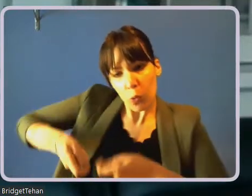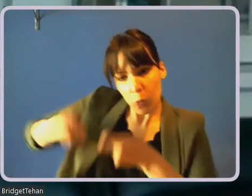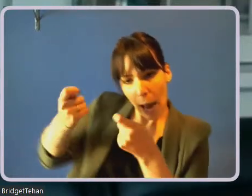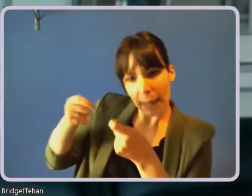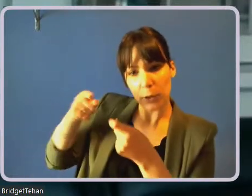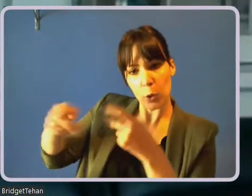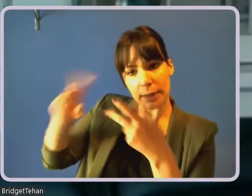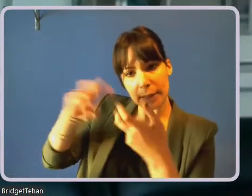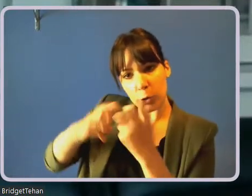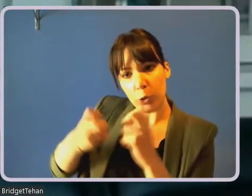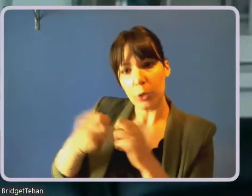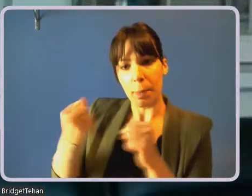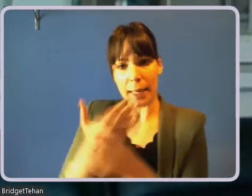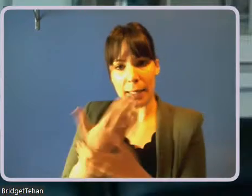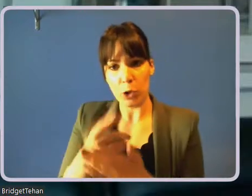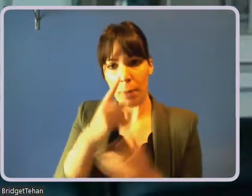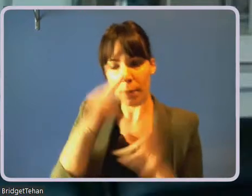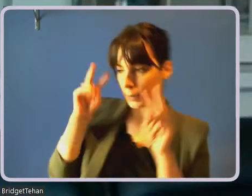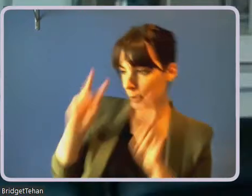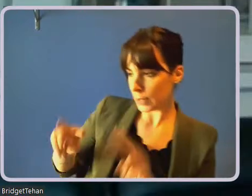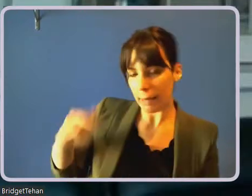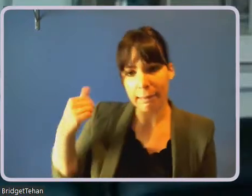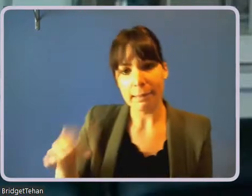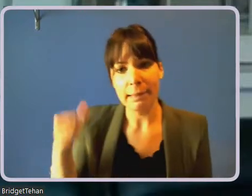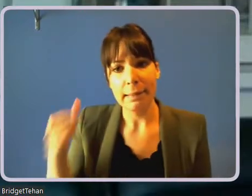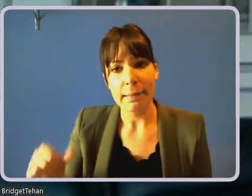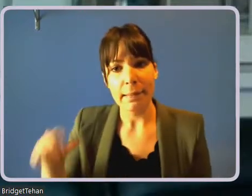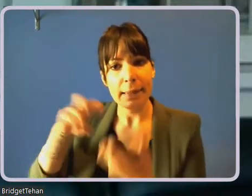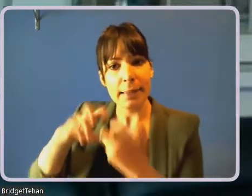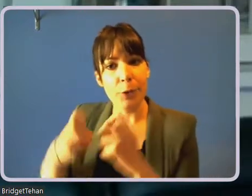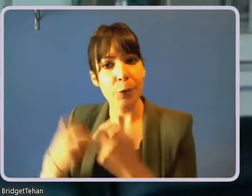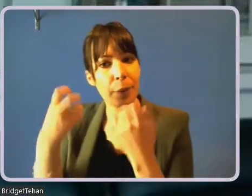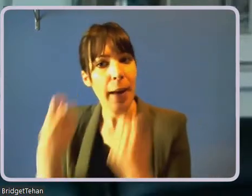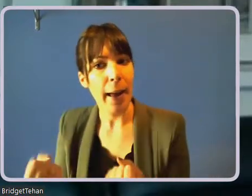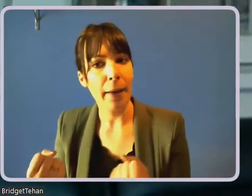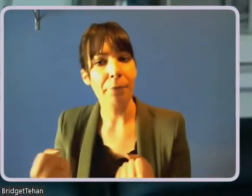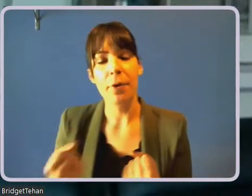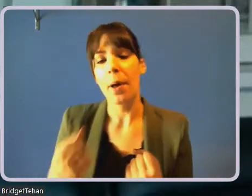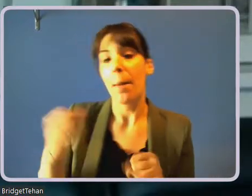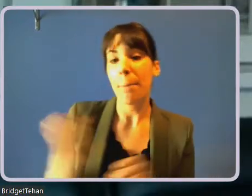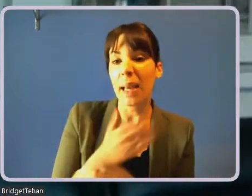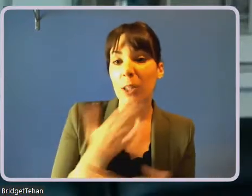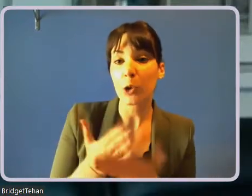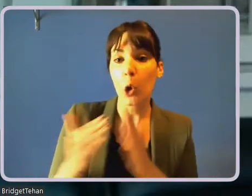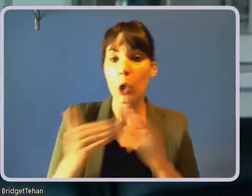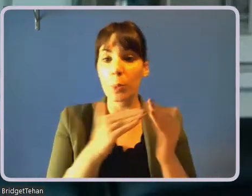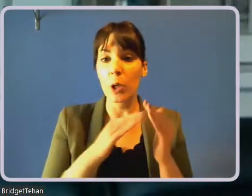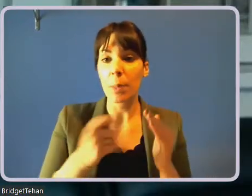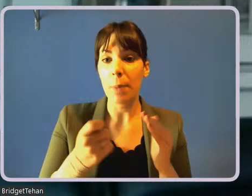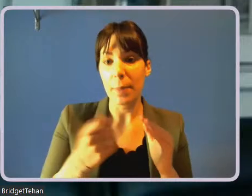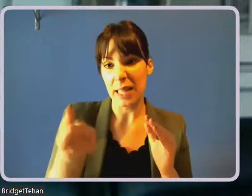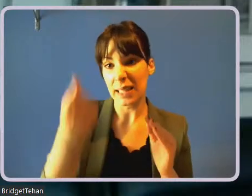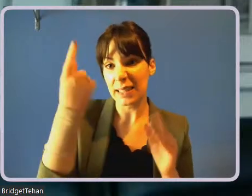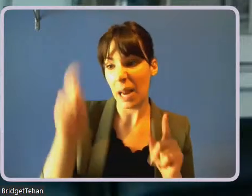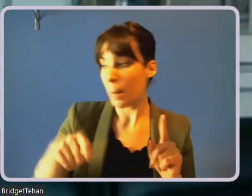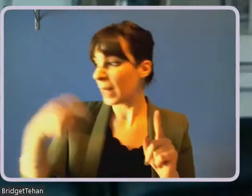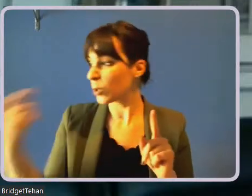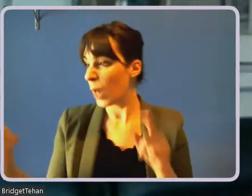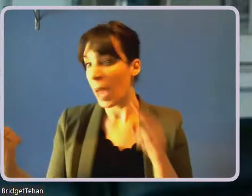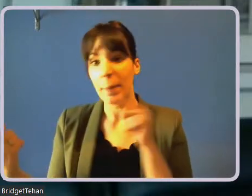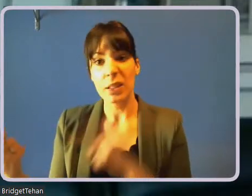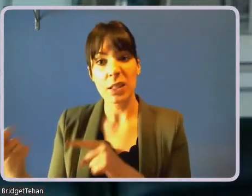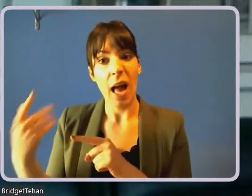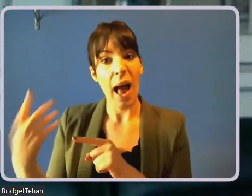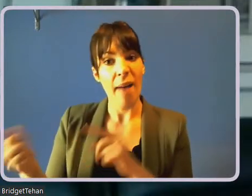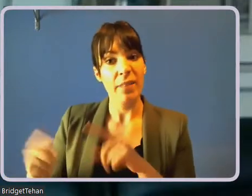having community members understand that, the people that might live next door to them, have got different challenges and may face different risks